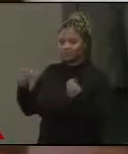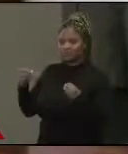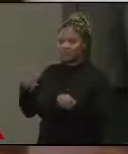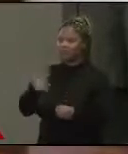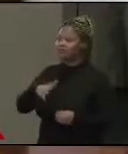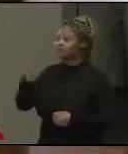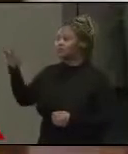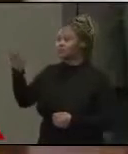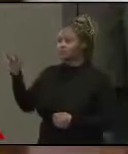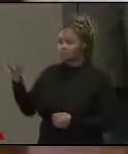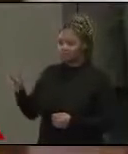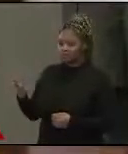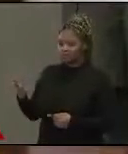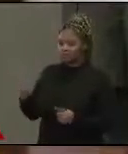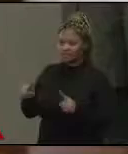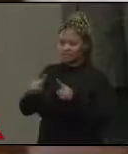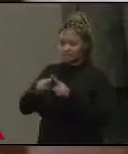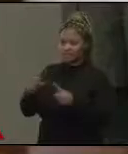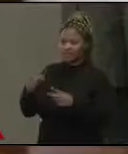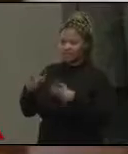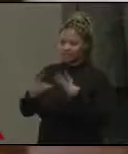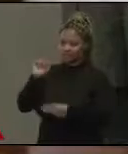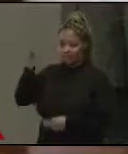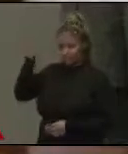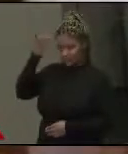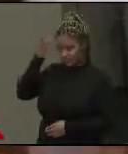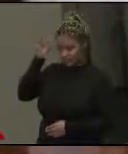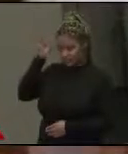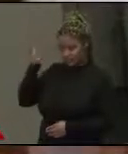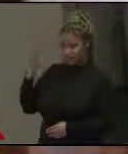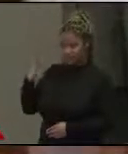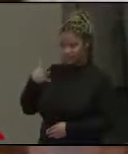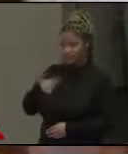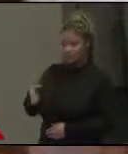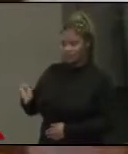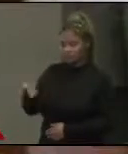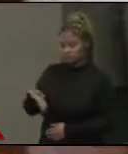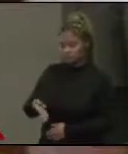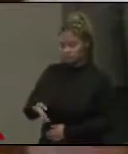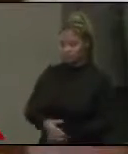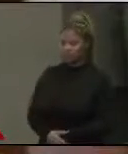Kodwa umsebenzi kaRhulumente uyayifuna inkazathi yagodusa.